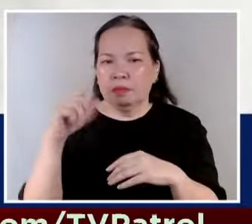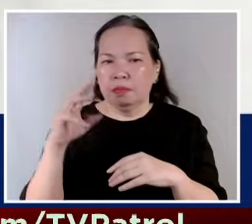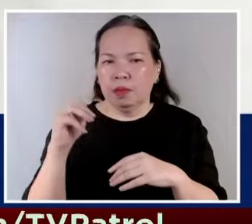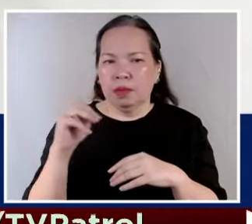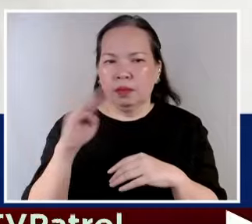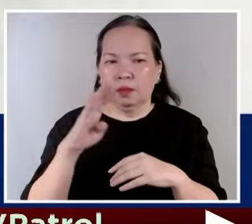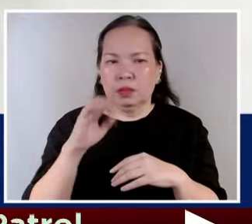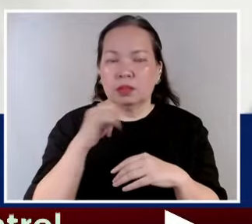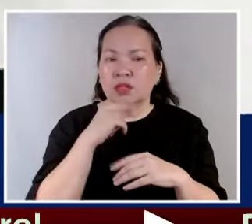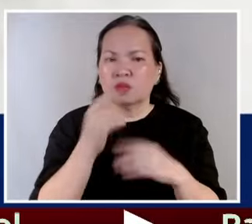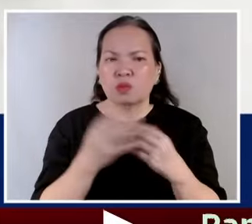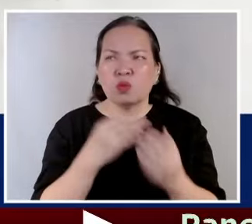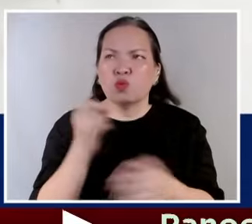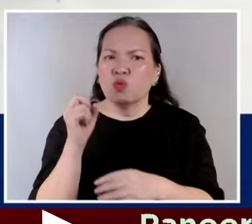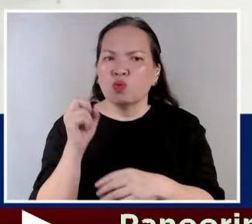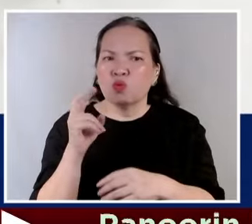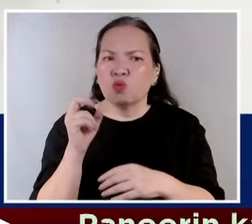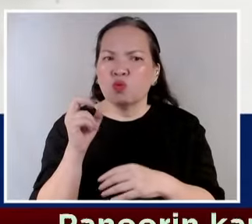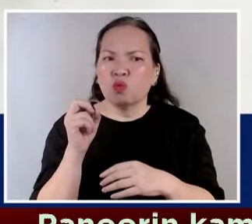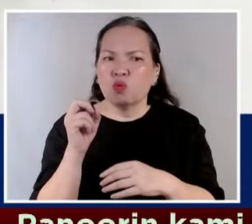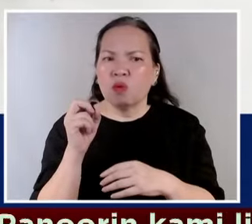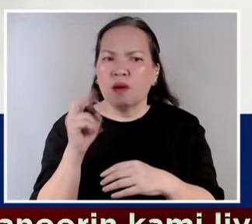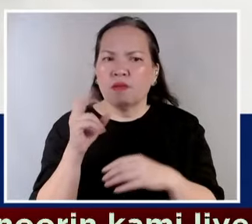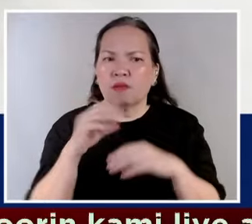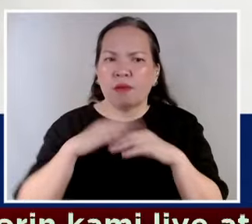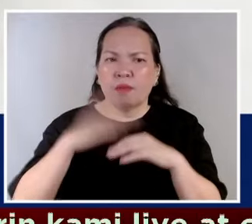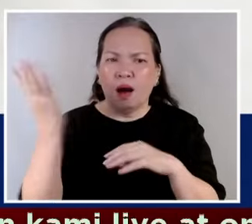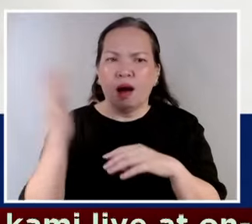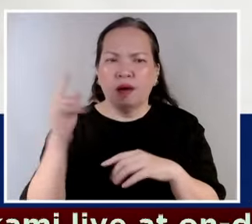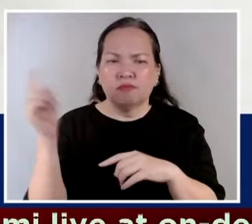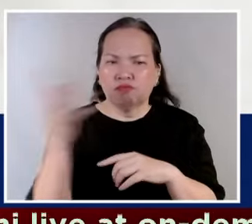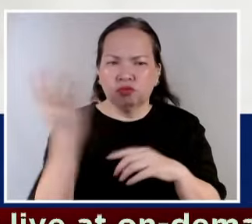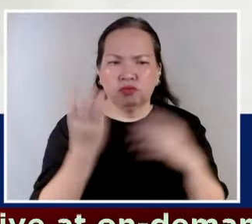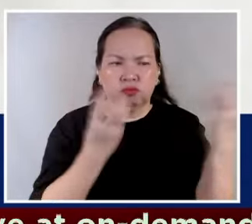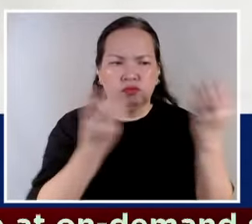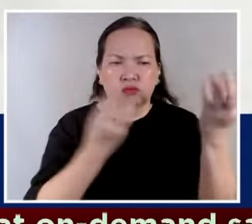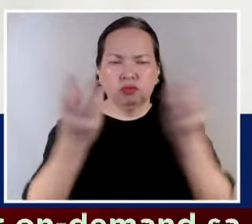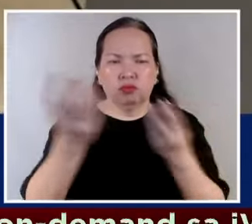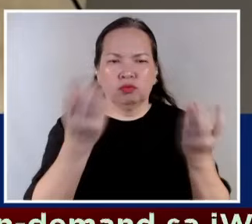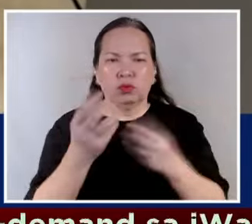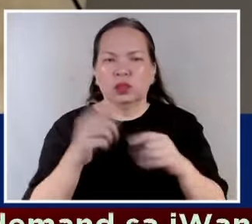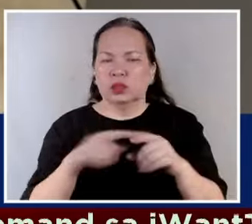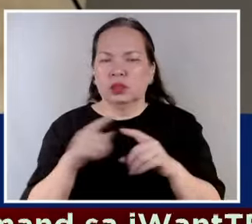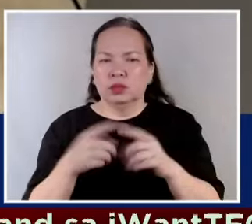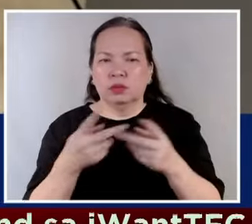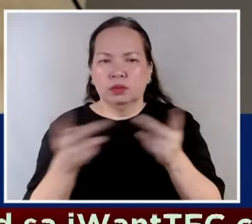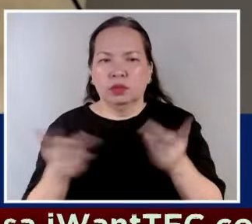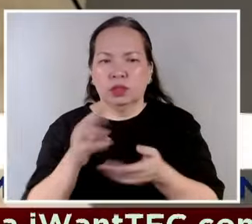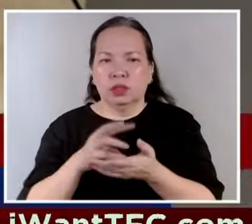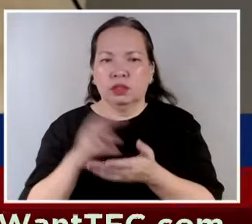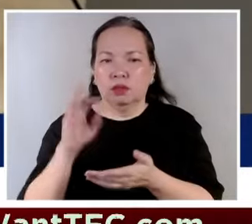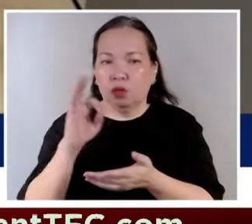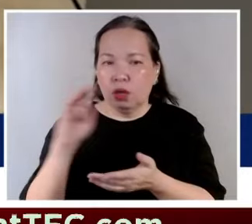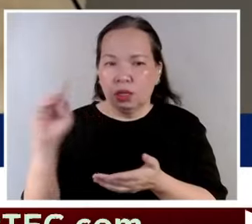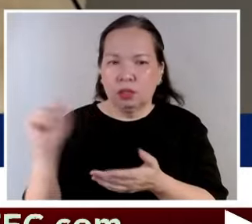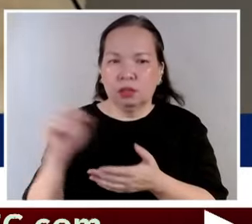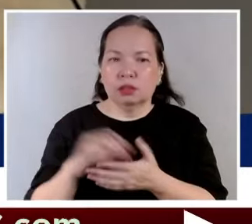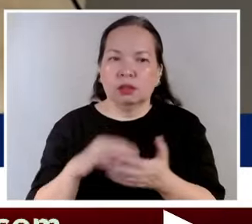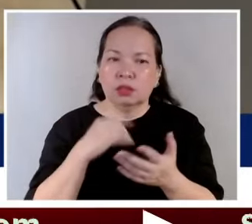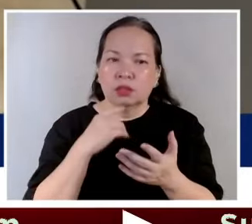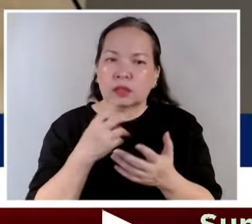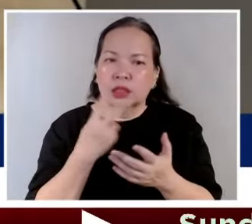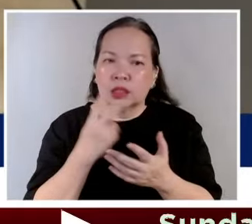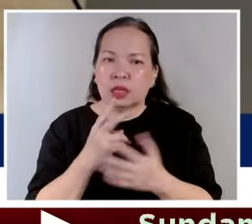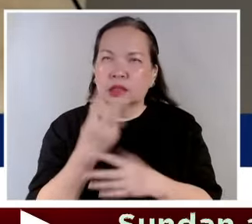buhawing dulot ng Hurricane Milton ang tumama sa ilang lugar sa Florida. I see this big funnel